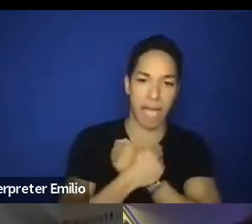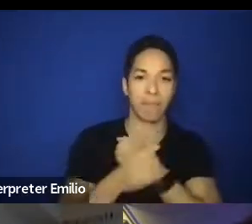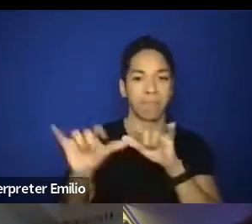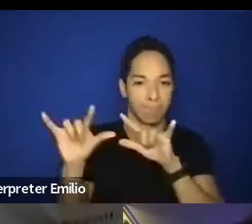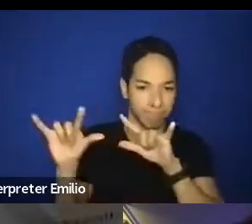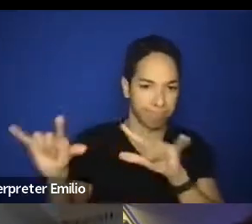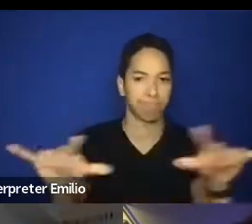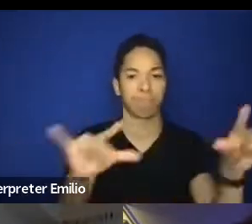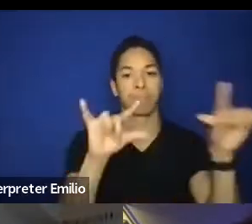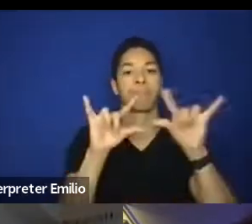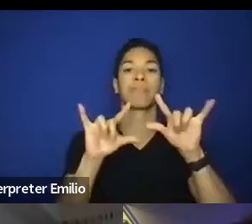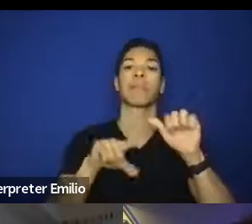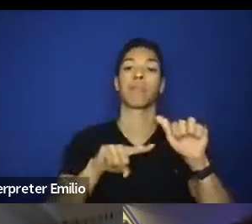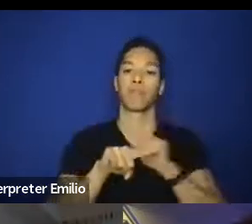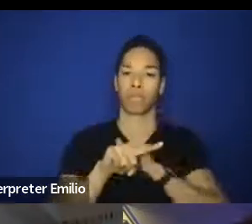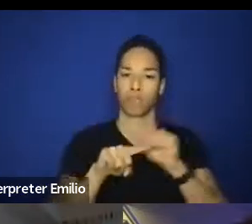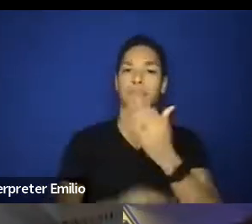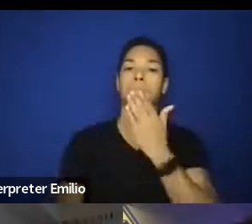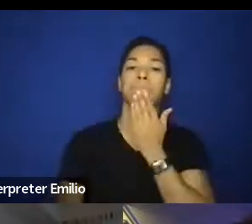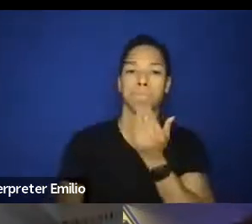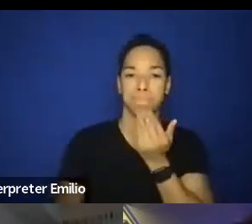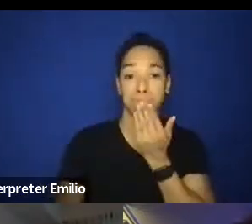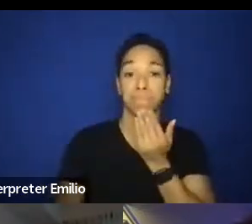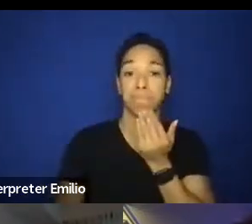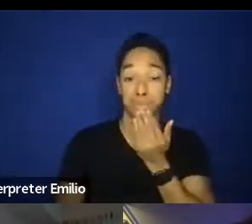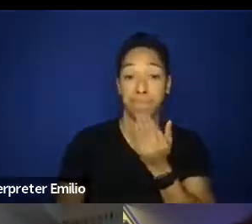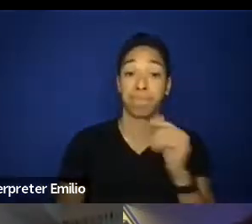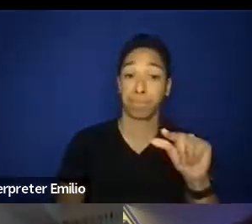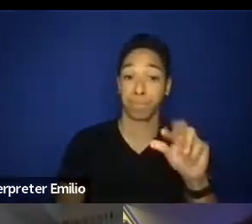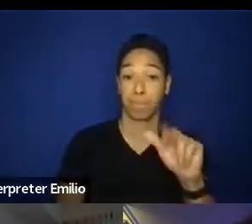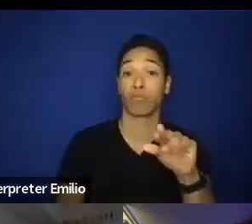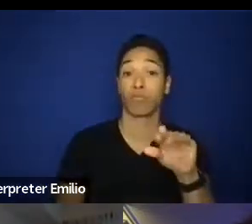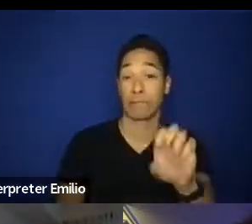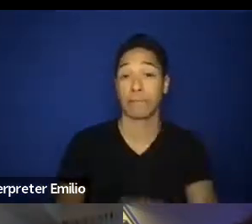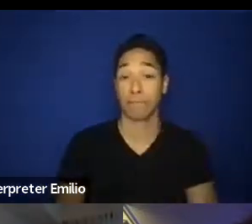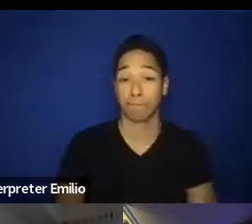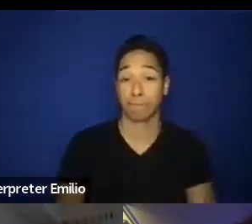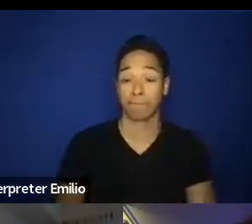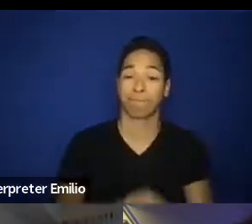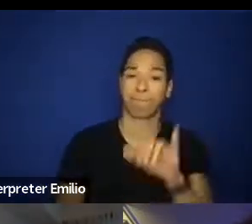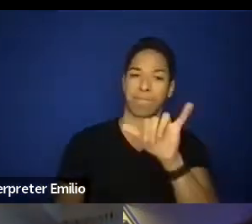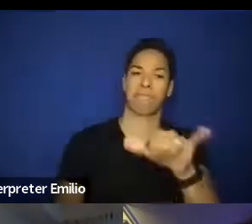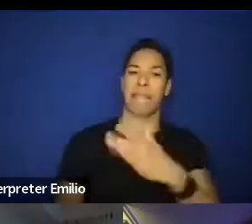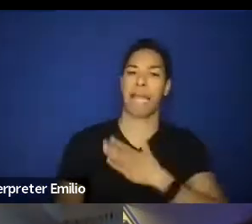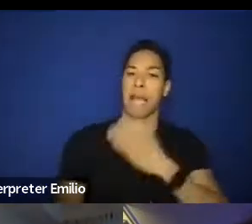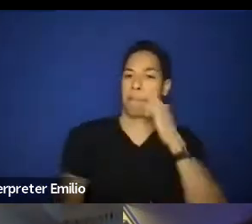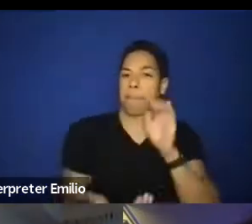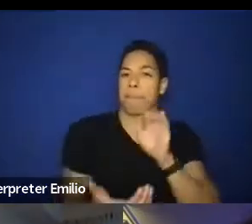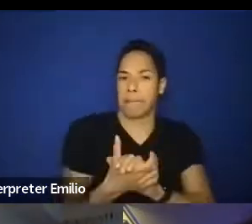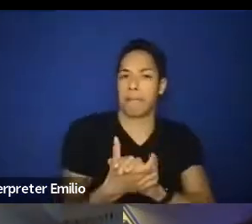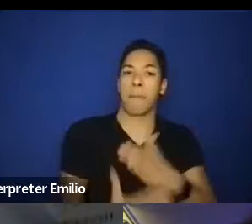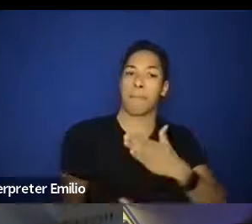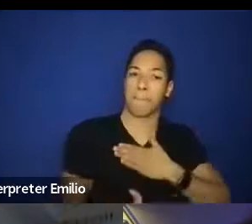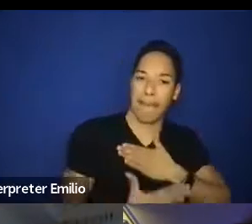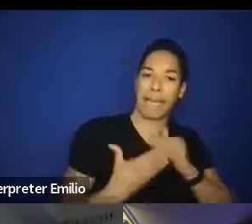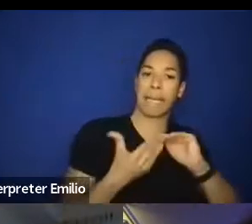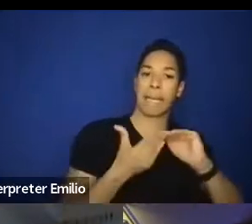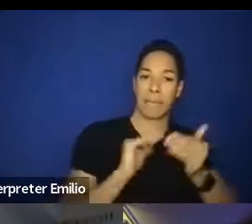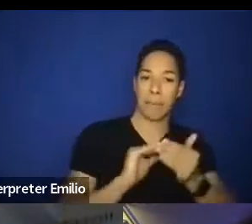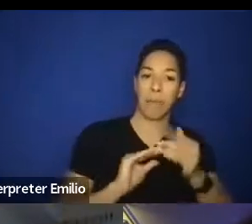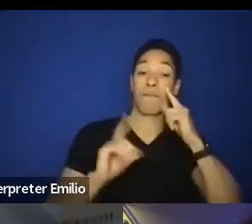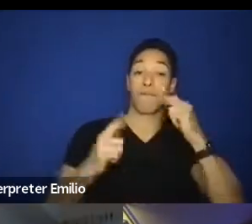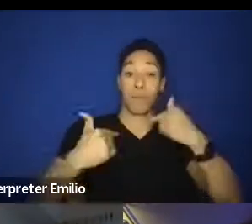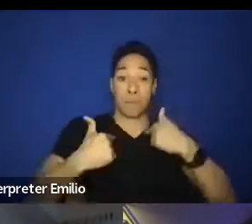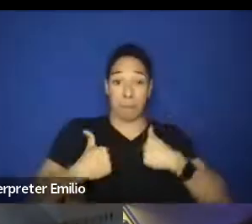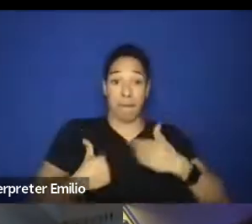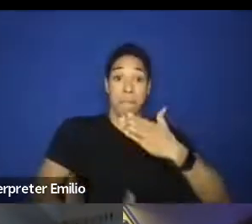and practice grace is what I believe in my community. And once again, I'm only speaking for me and the way